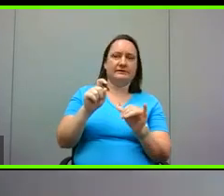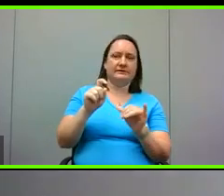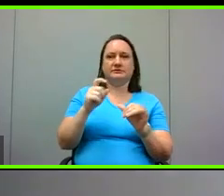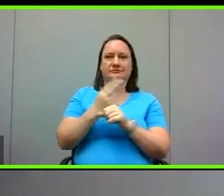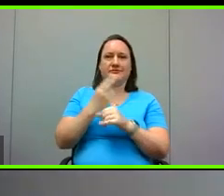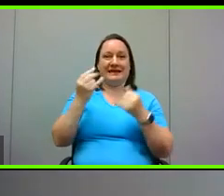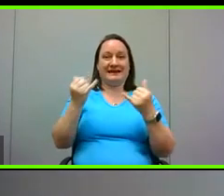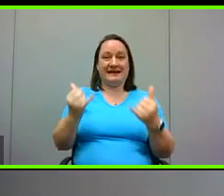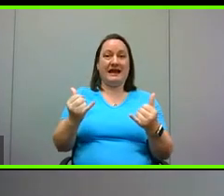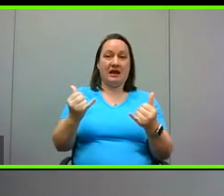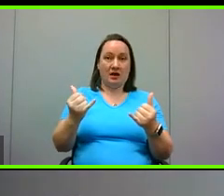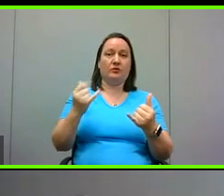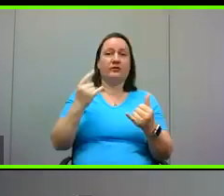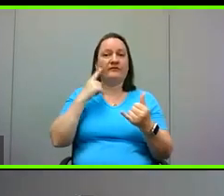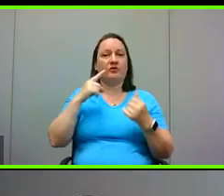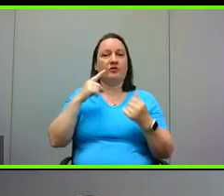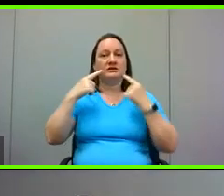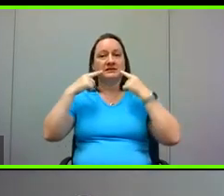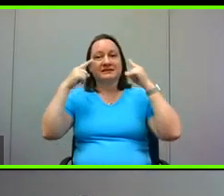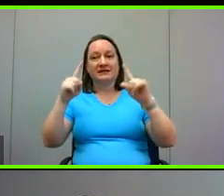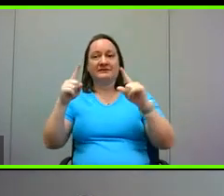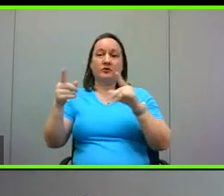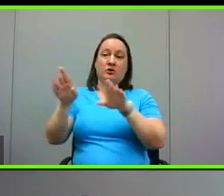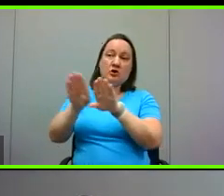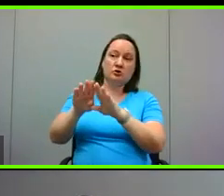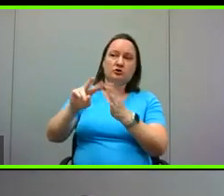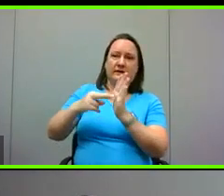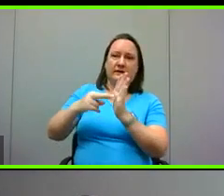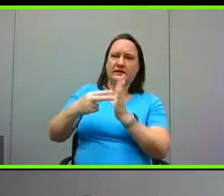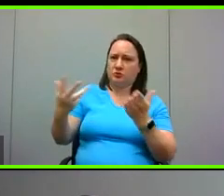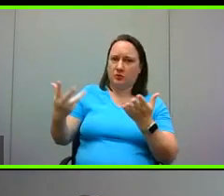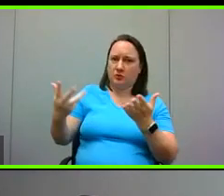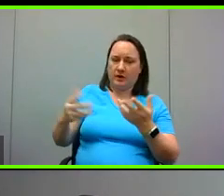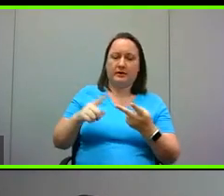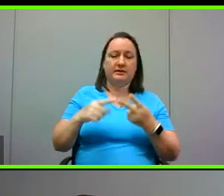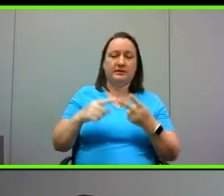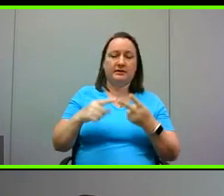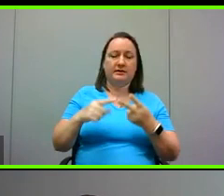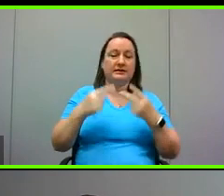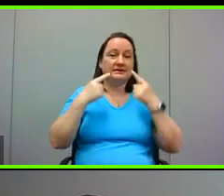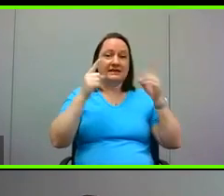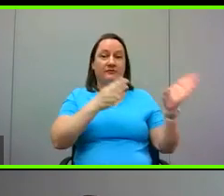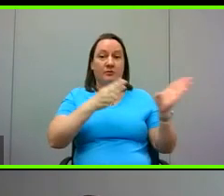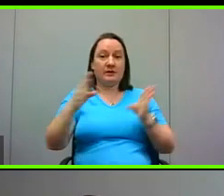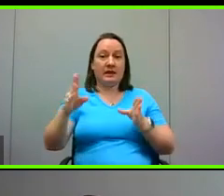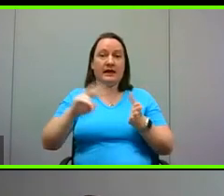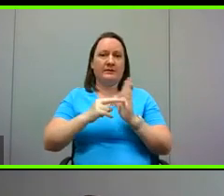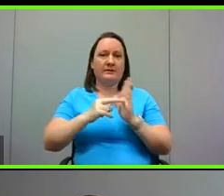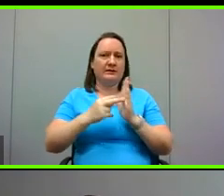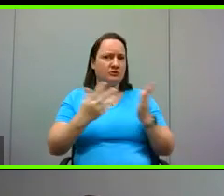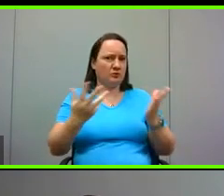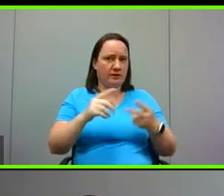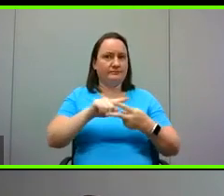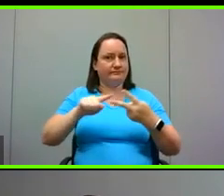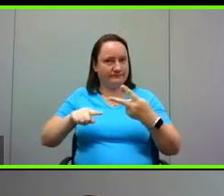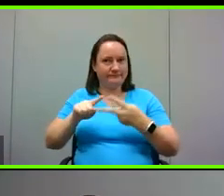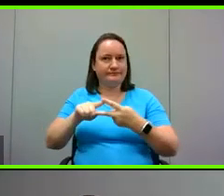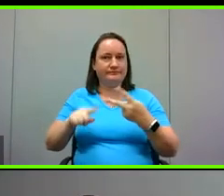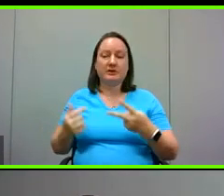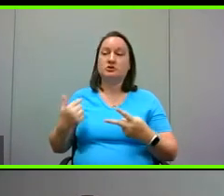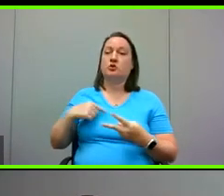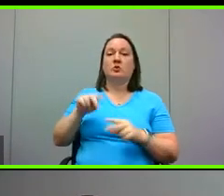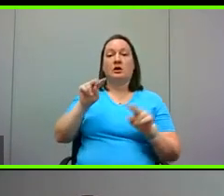and plans. So we look at two areas: percentage of employed and people employed second quarter after post